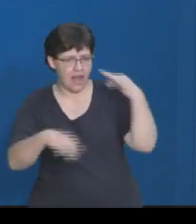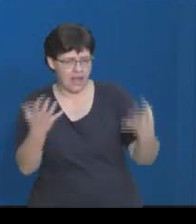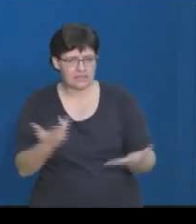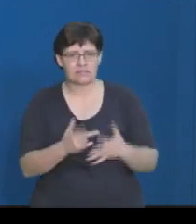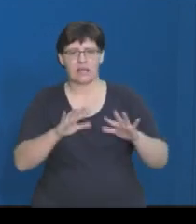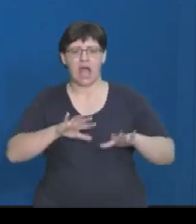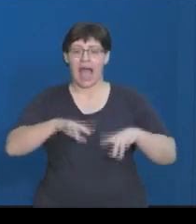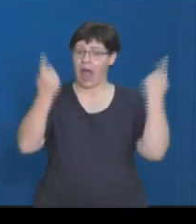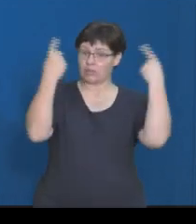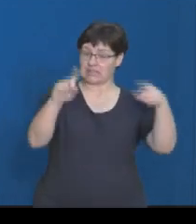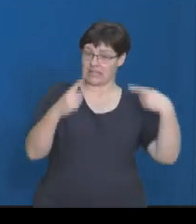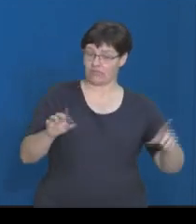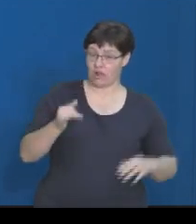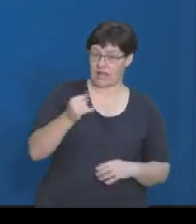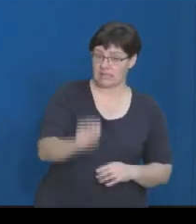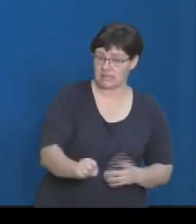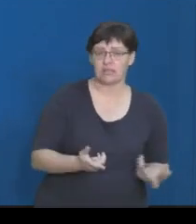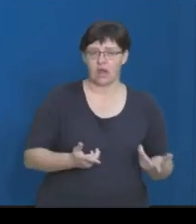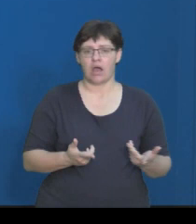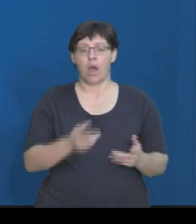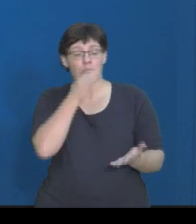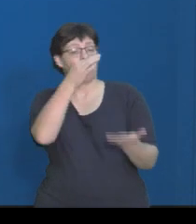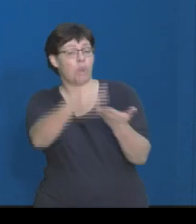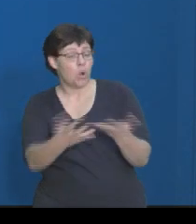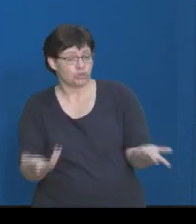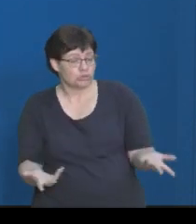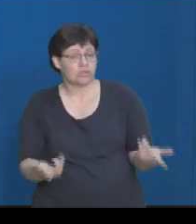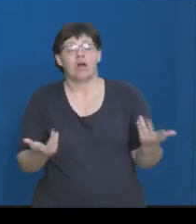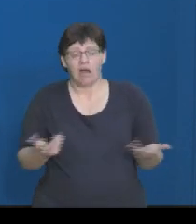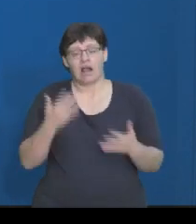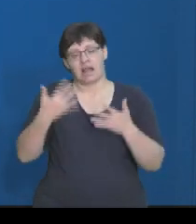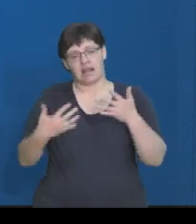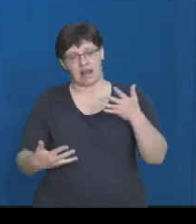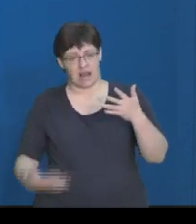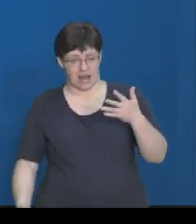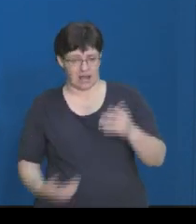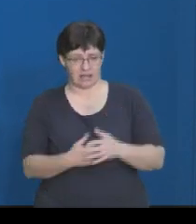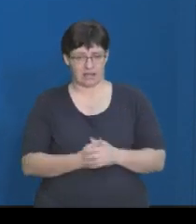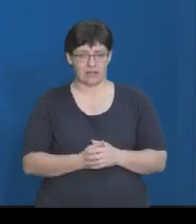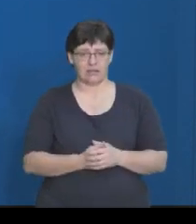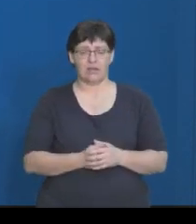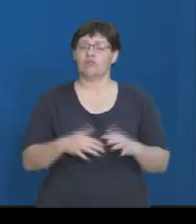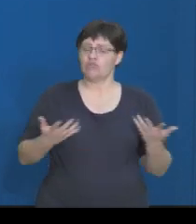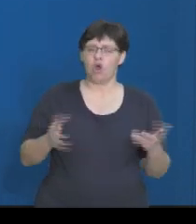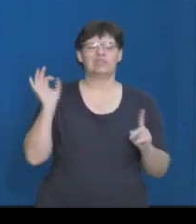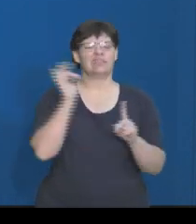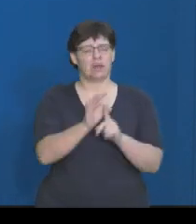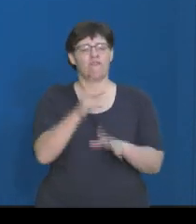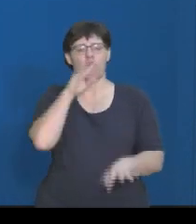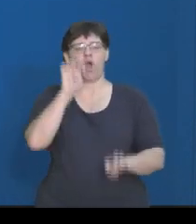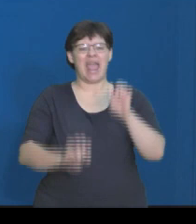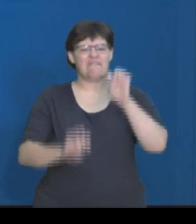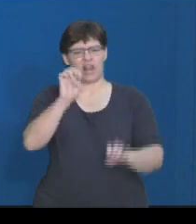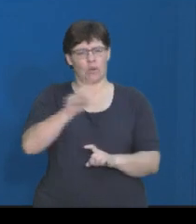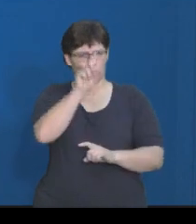how successful is, propose or suggest, etc., etc. Right, typically For evaluate